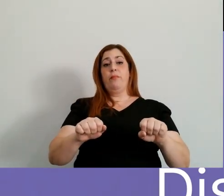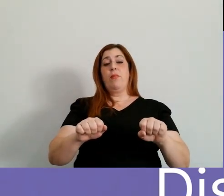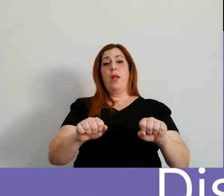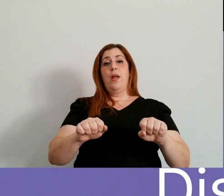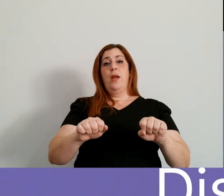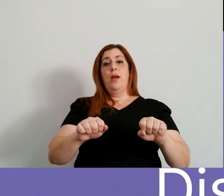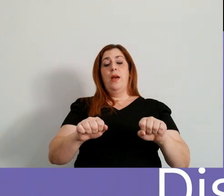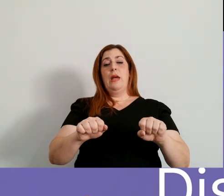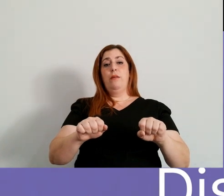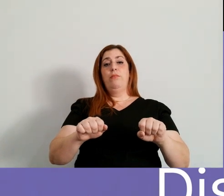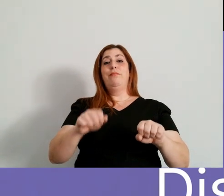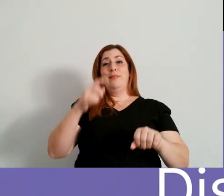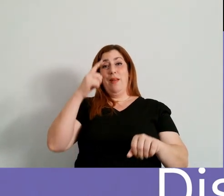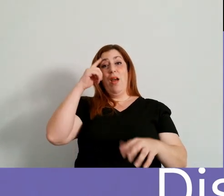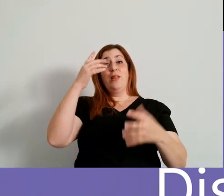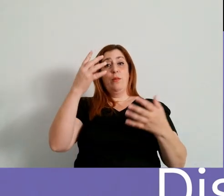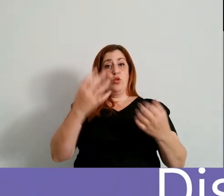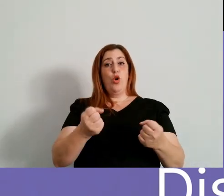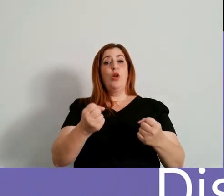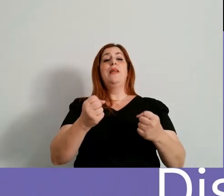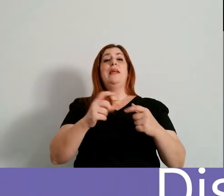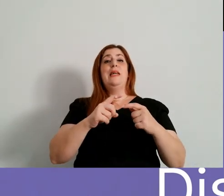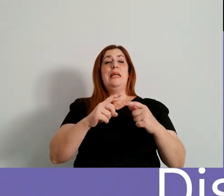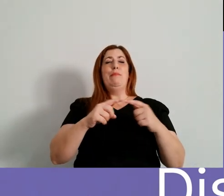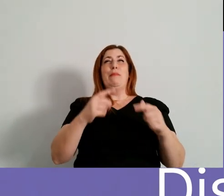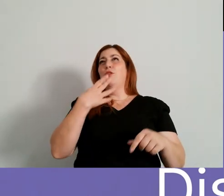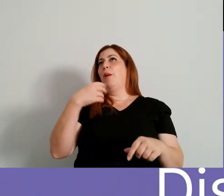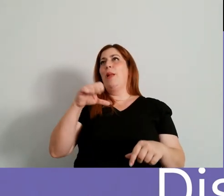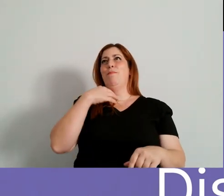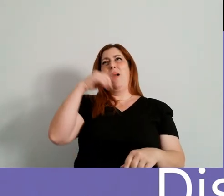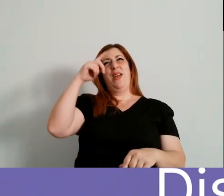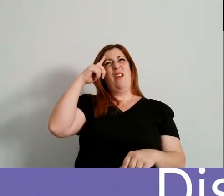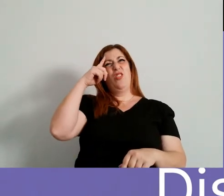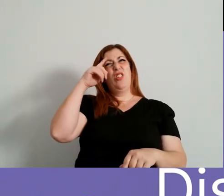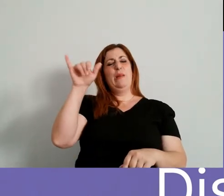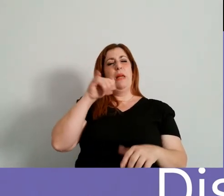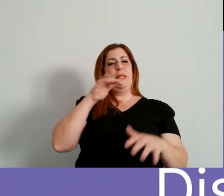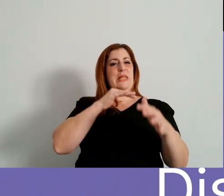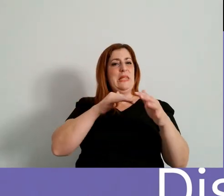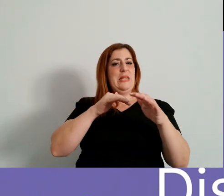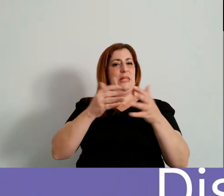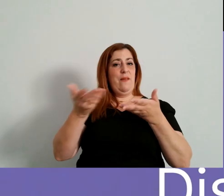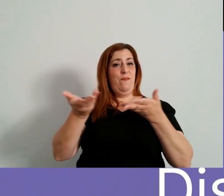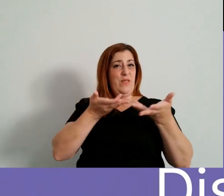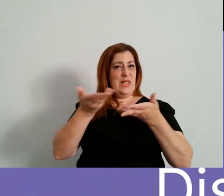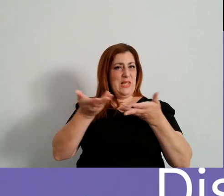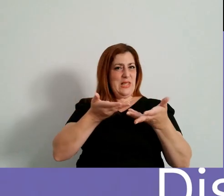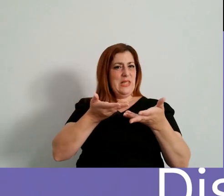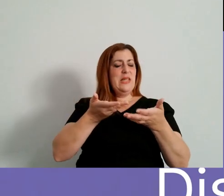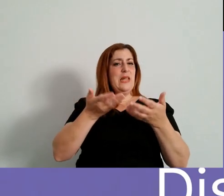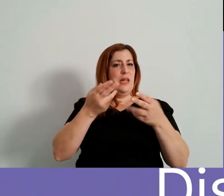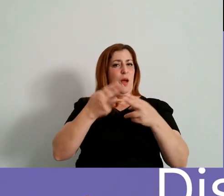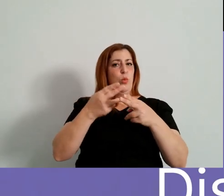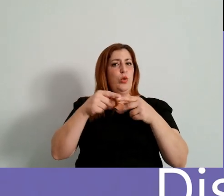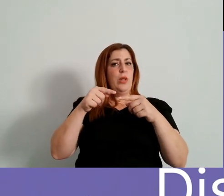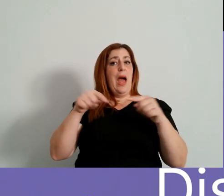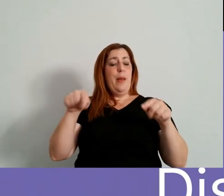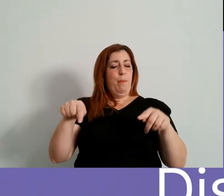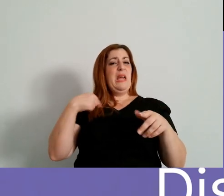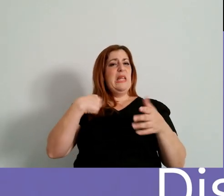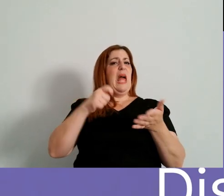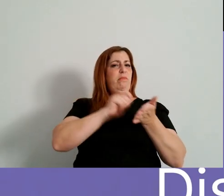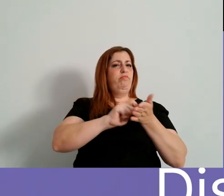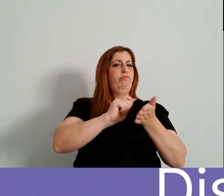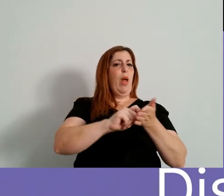any service like this, but this is something I'll take note of. Maybe this can be something that could be developed, even